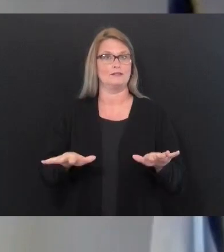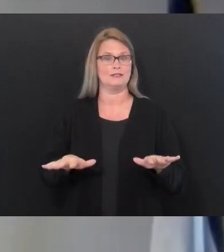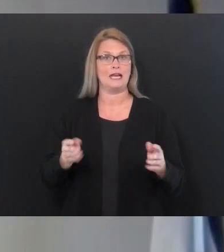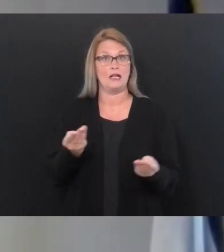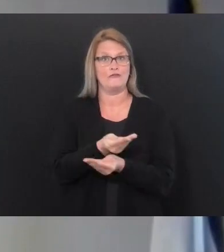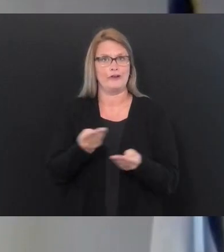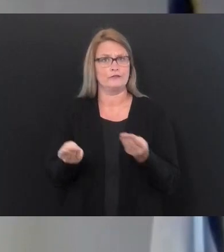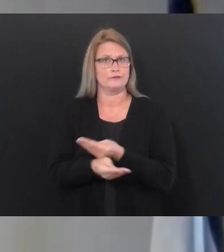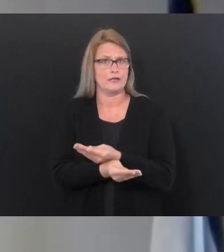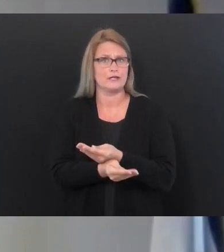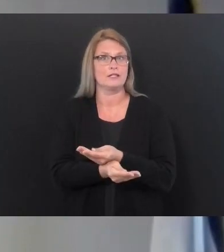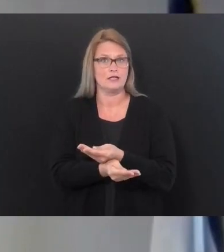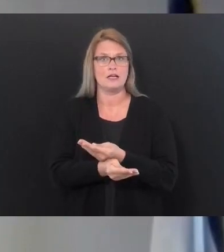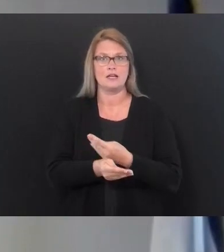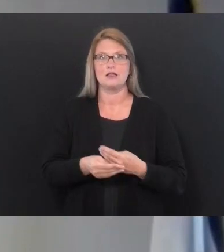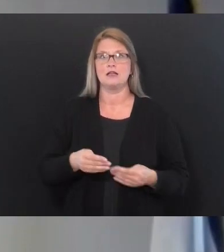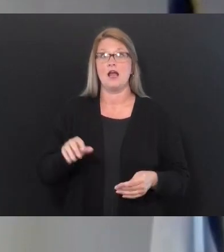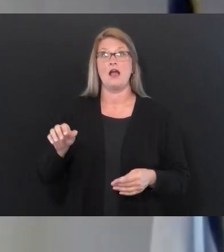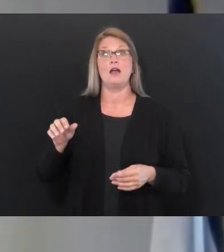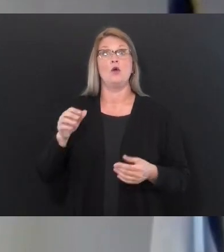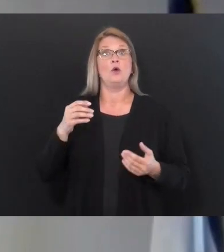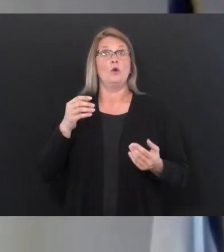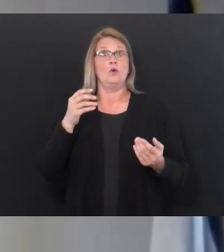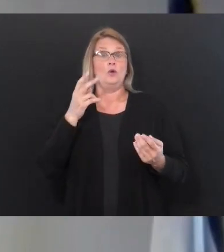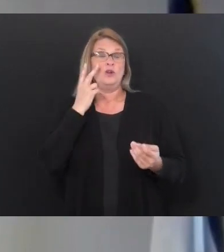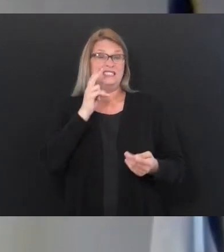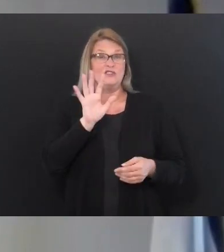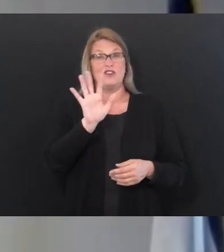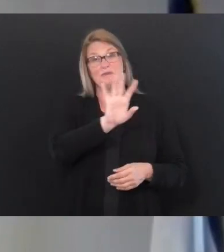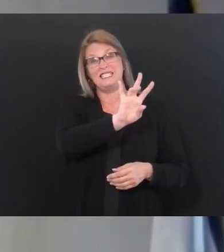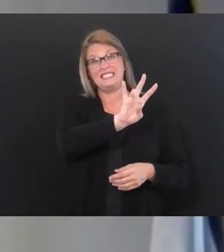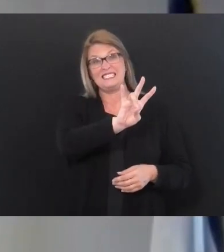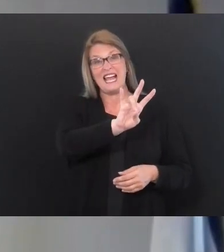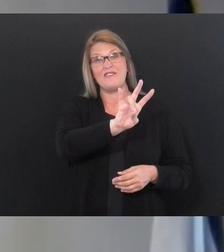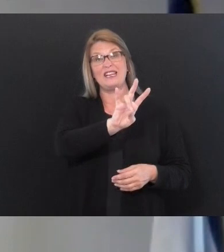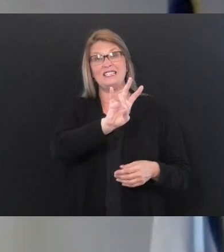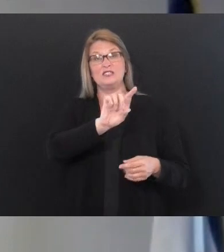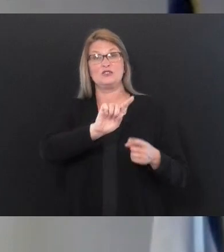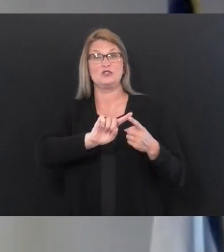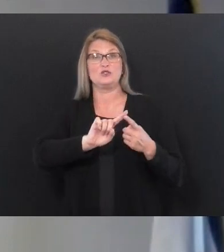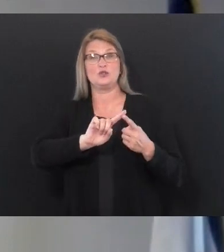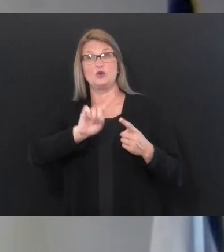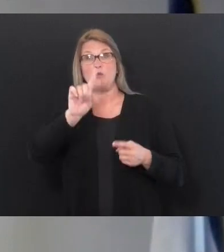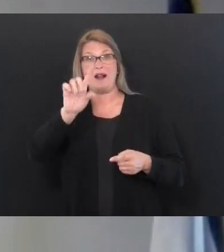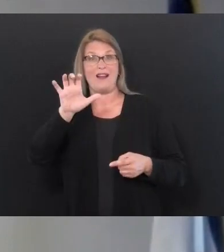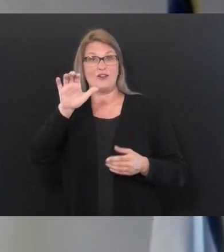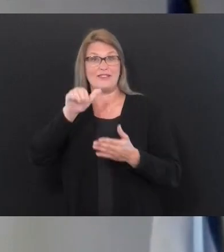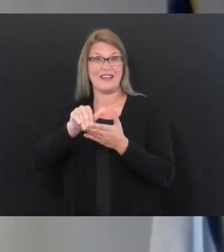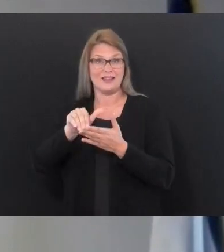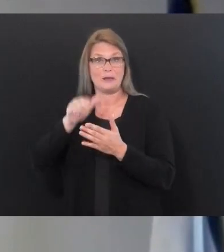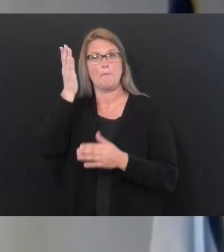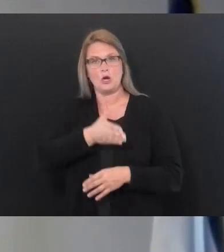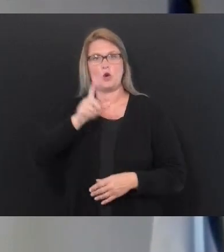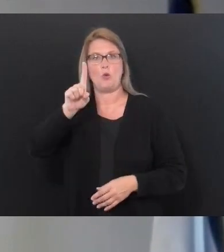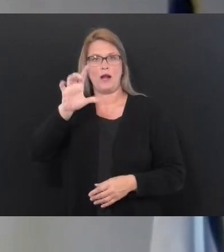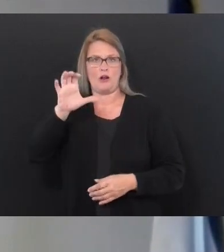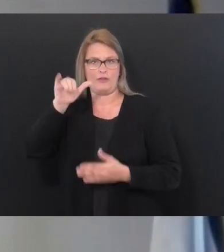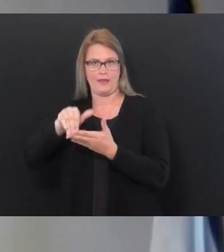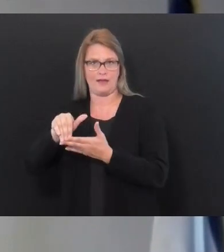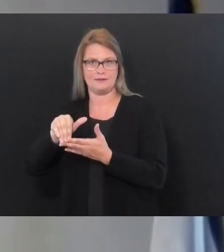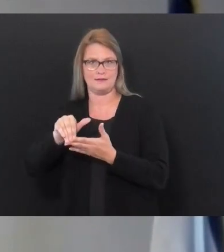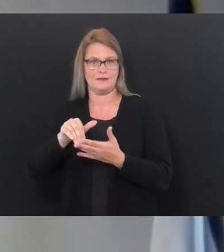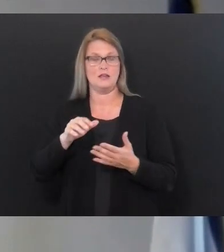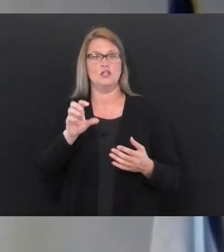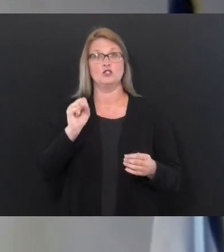about. So the models in different countries range everywhere from 7 per 100,000 to 71 or 80 per 100,000. And so the average that